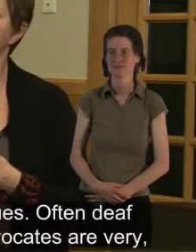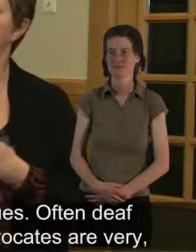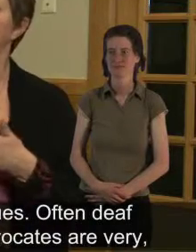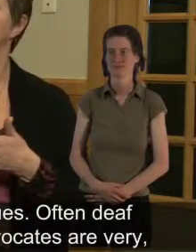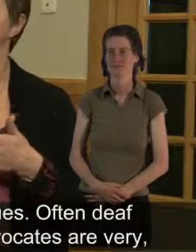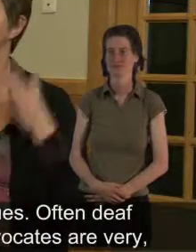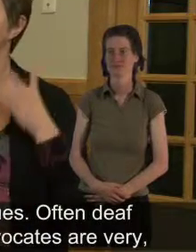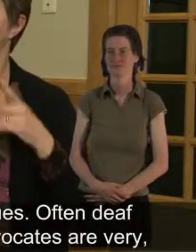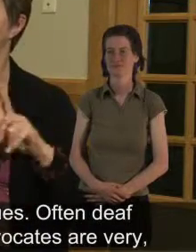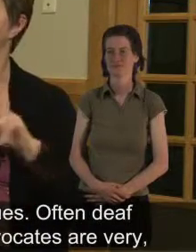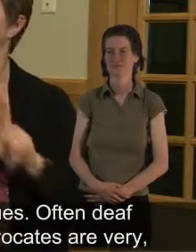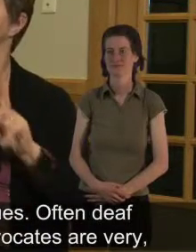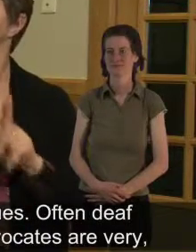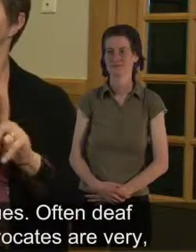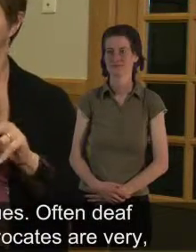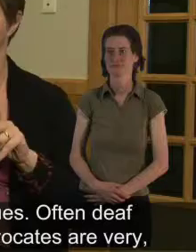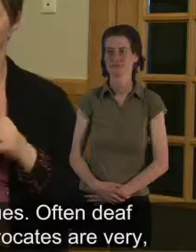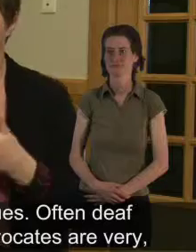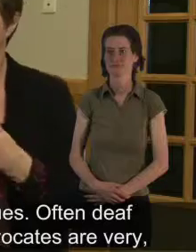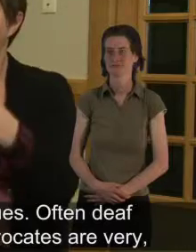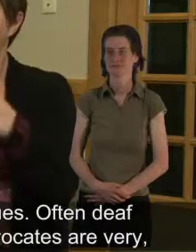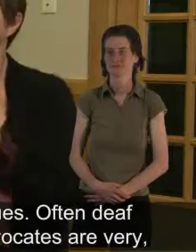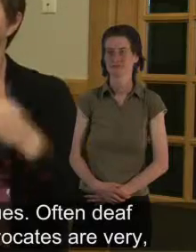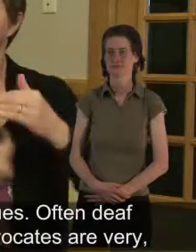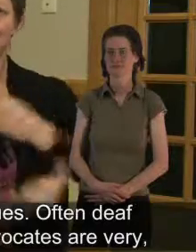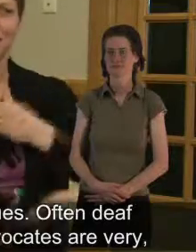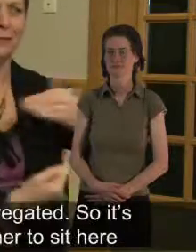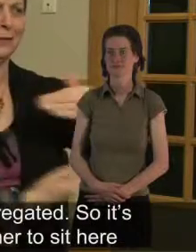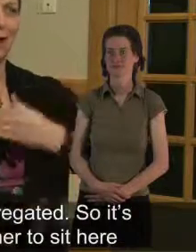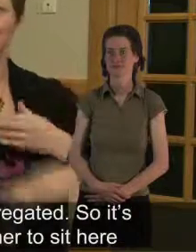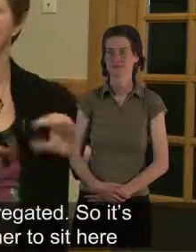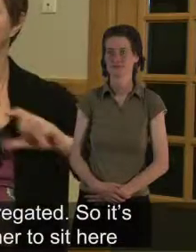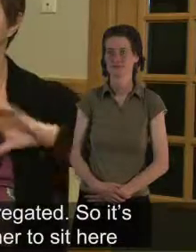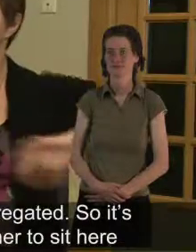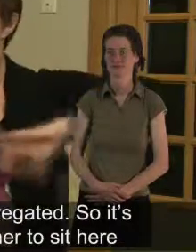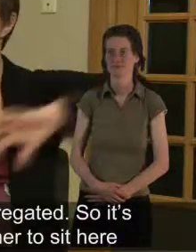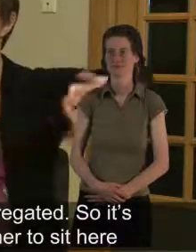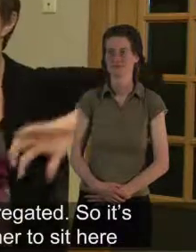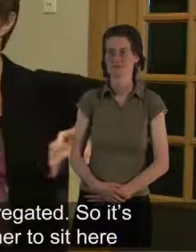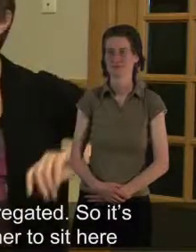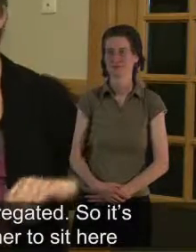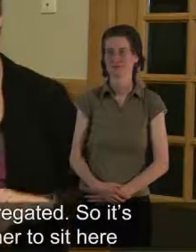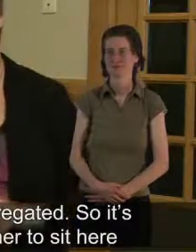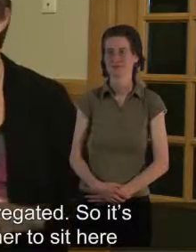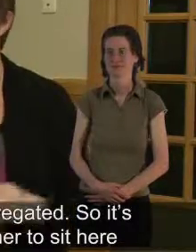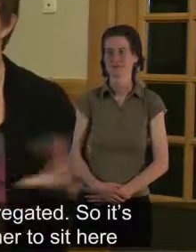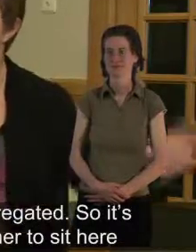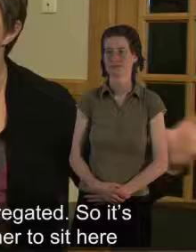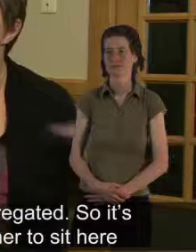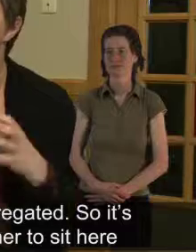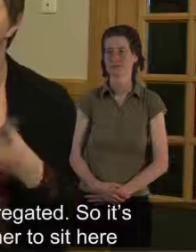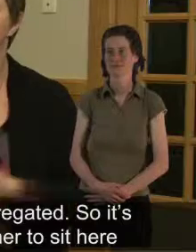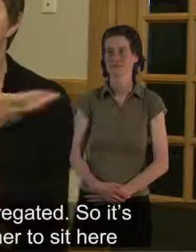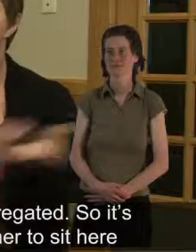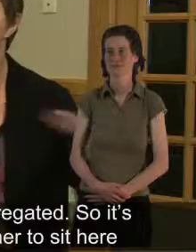issues, which often deaf people or disabled people or advocates are very, very isolated, and we're all segregated, so it's